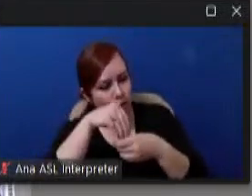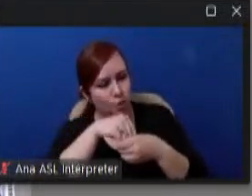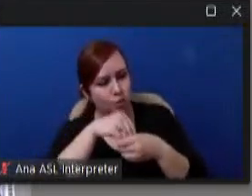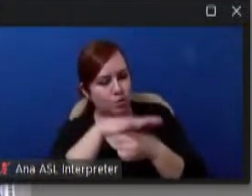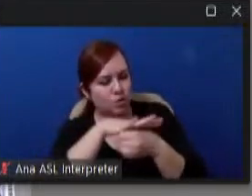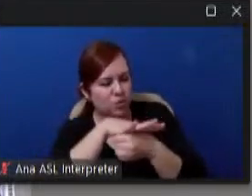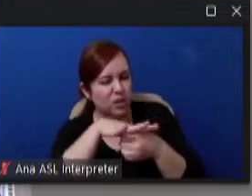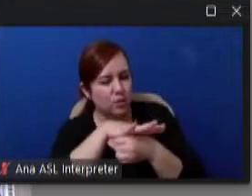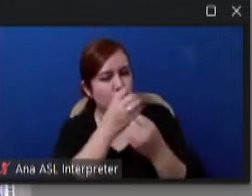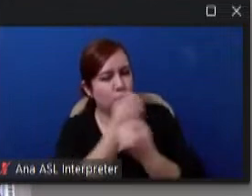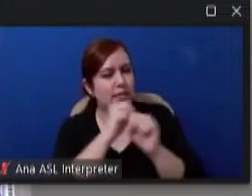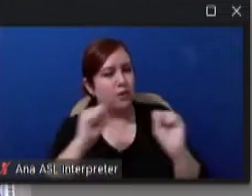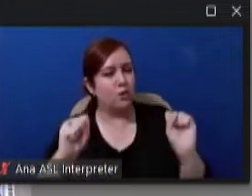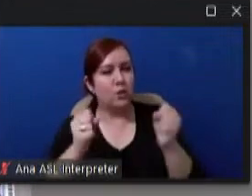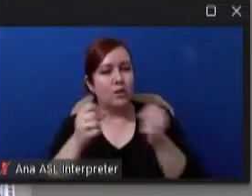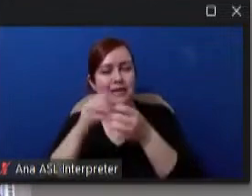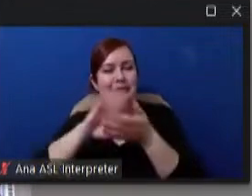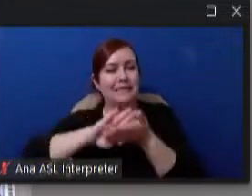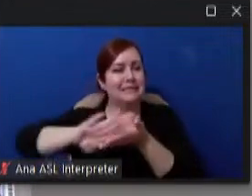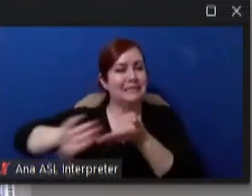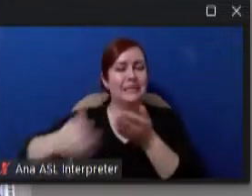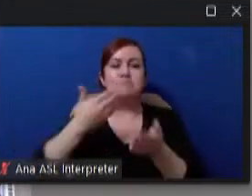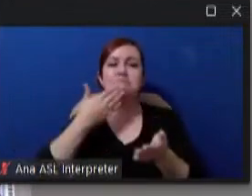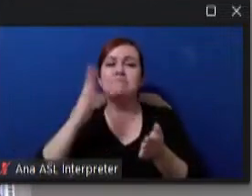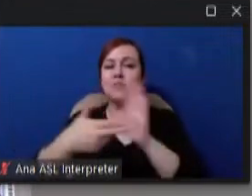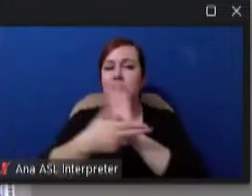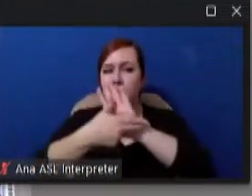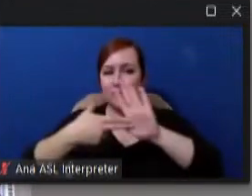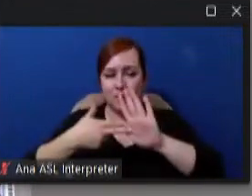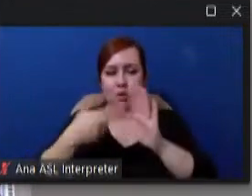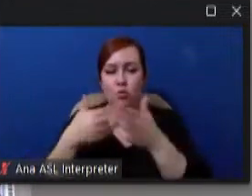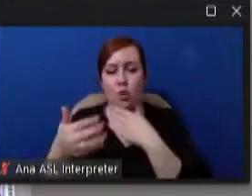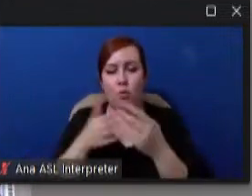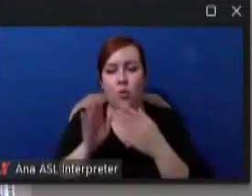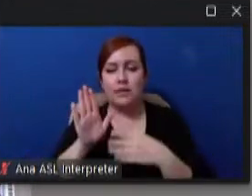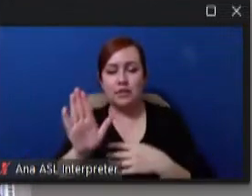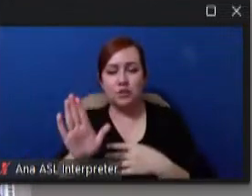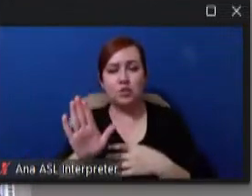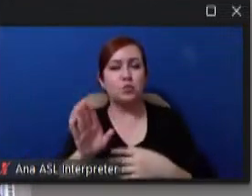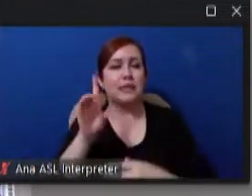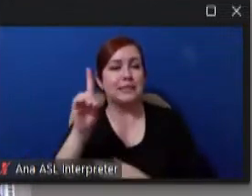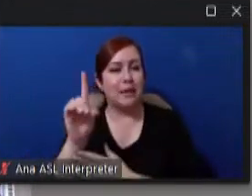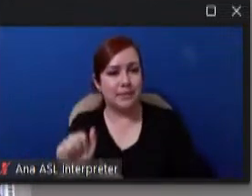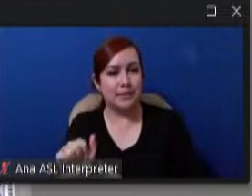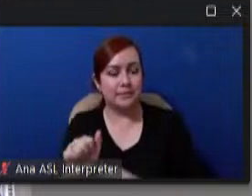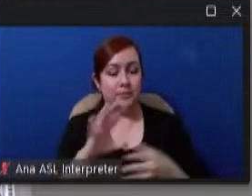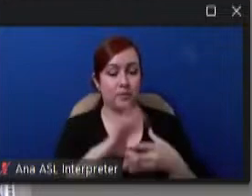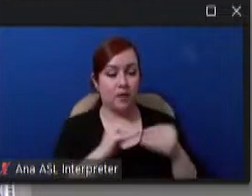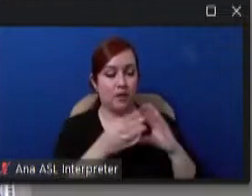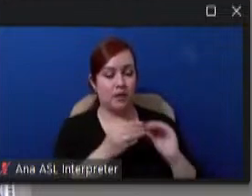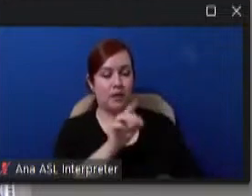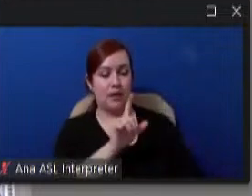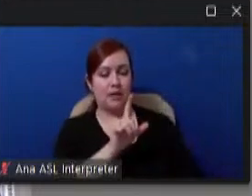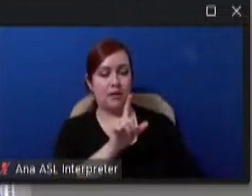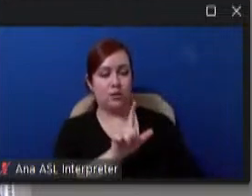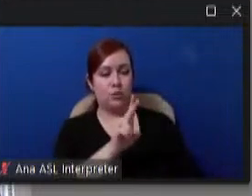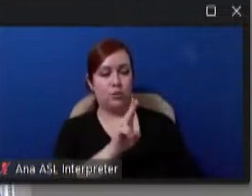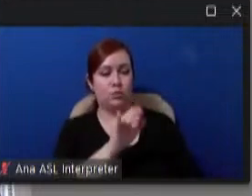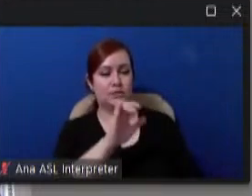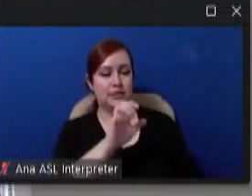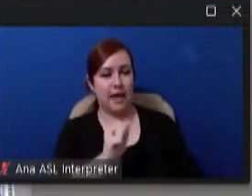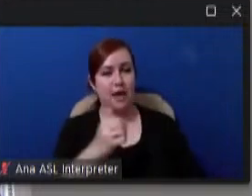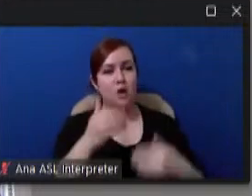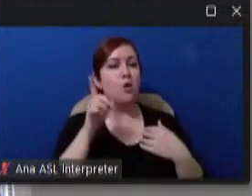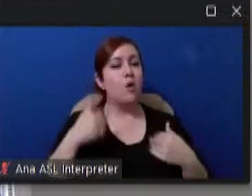safe environment that is free of stigma for all women. We have Lucia, a young girl with